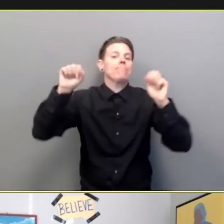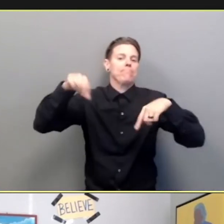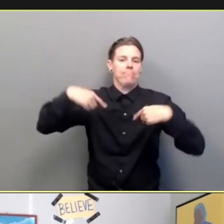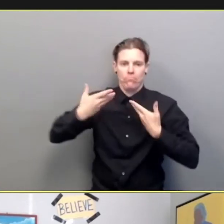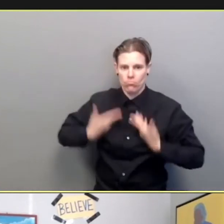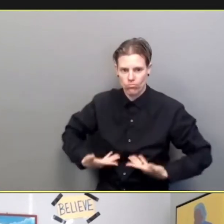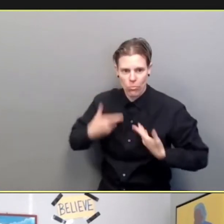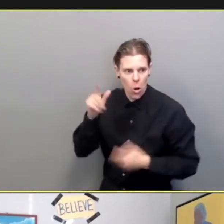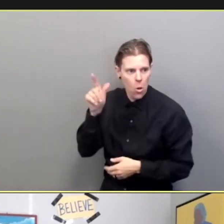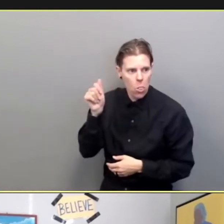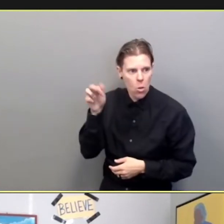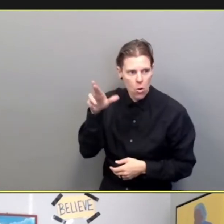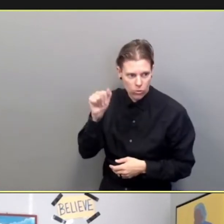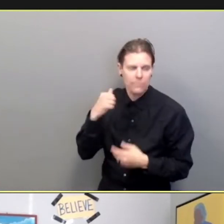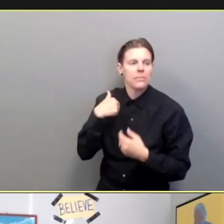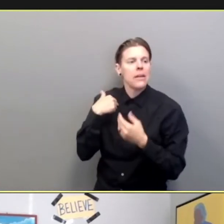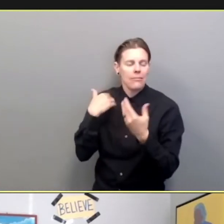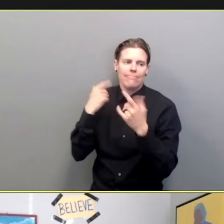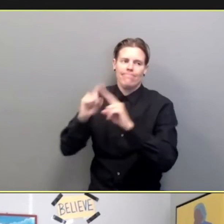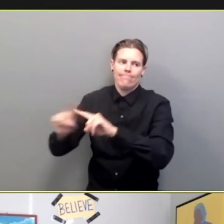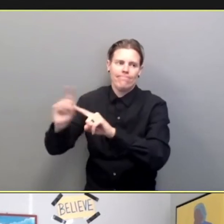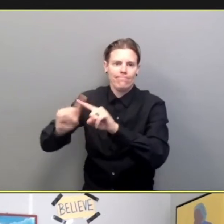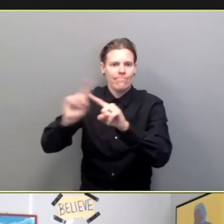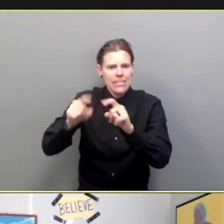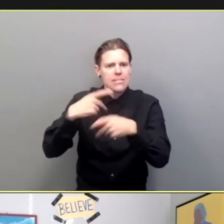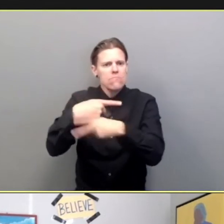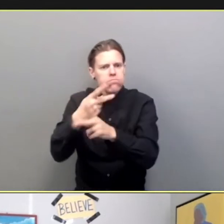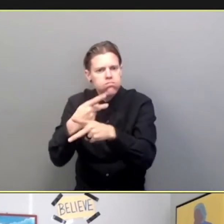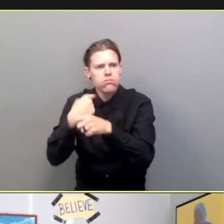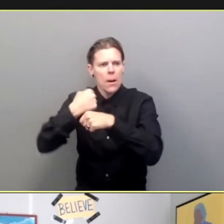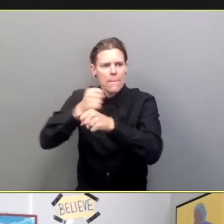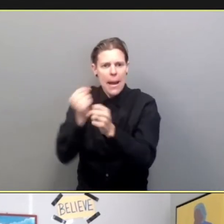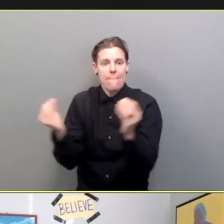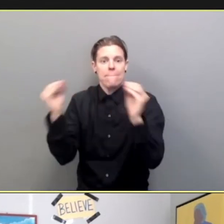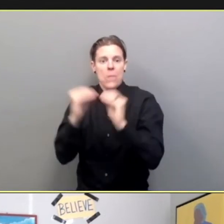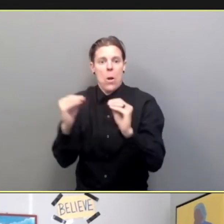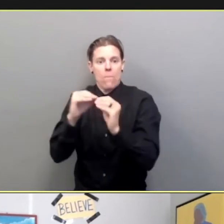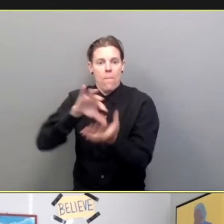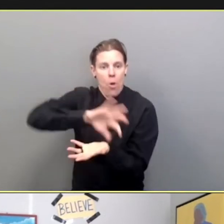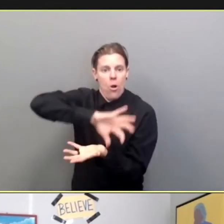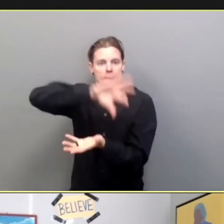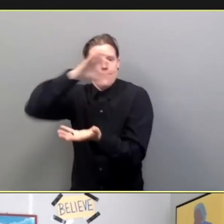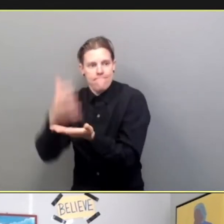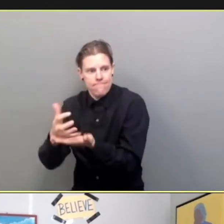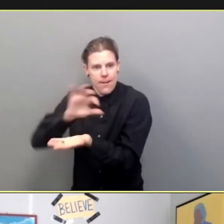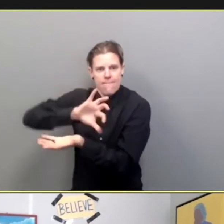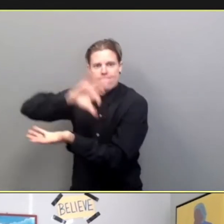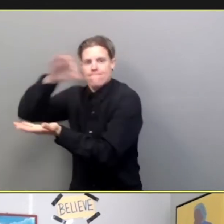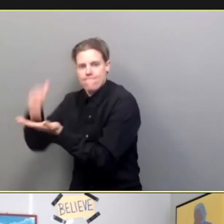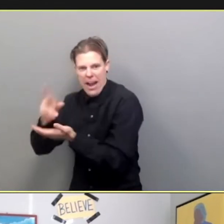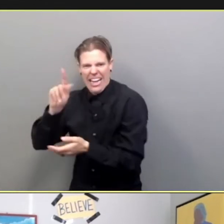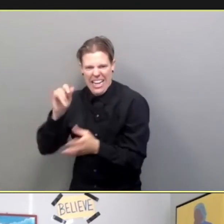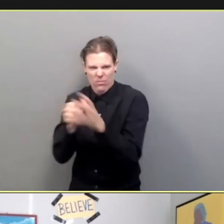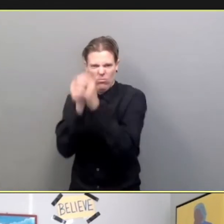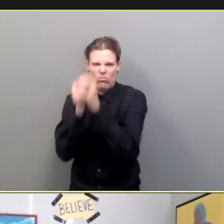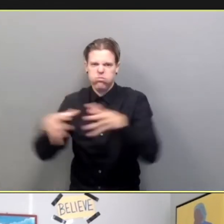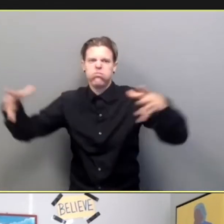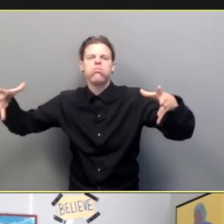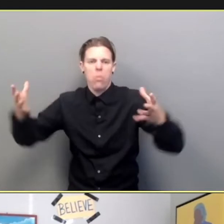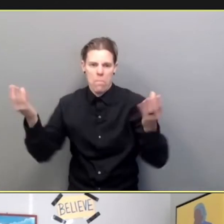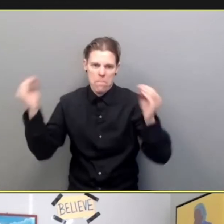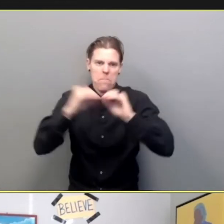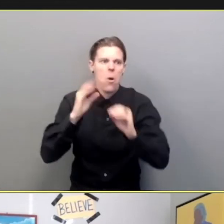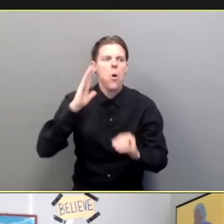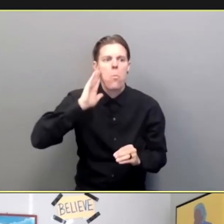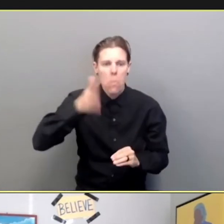on trying to get more rapid antigen testing, which is kind of the basis for the for the test to stay because you can test them really rapidly, get the results,